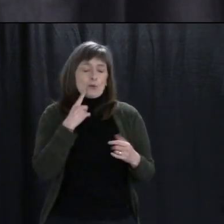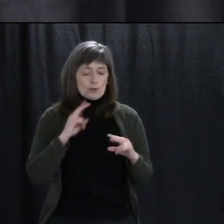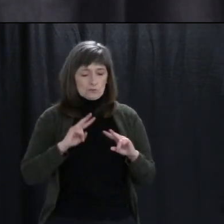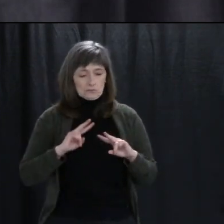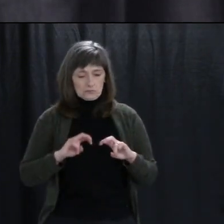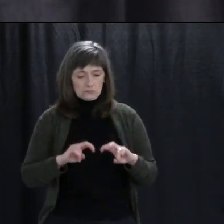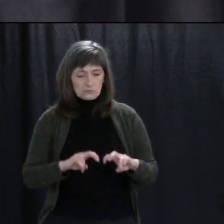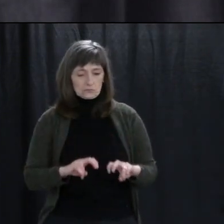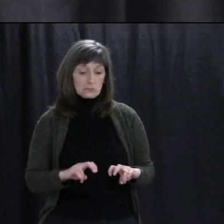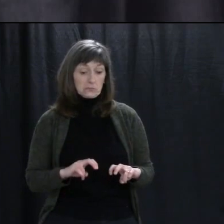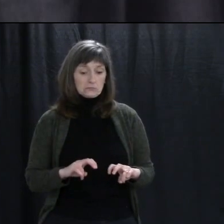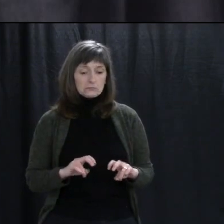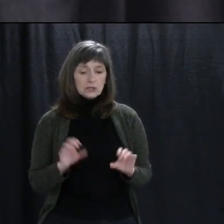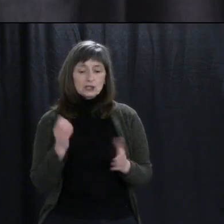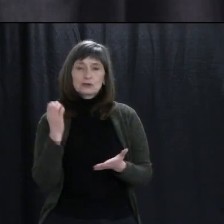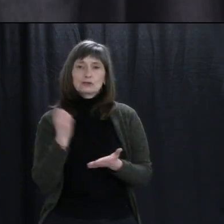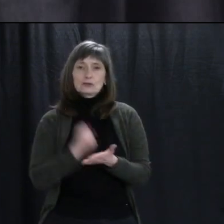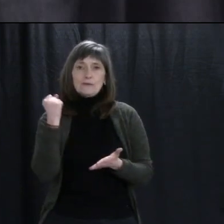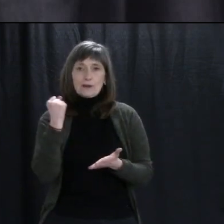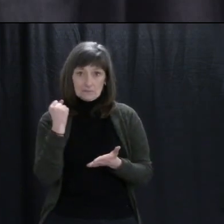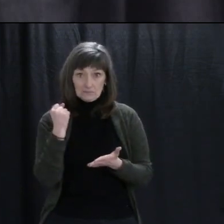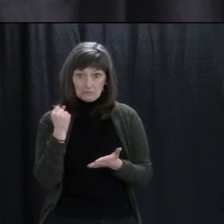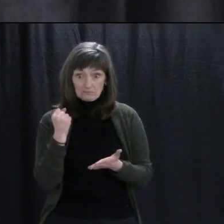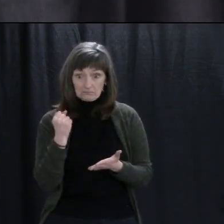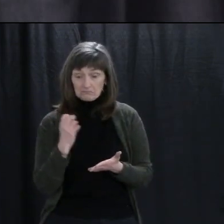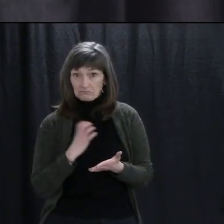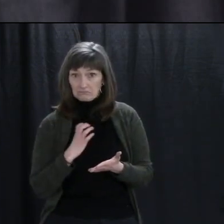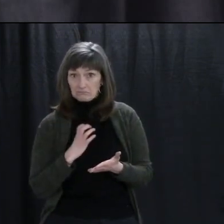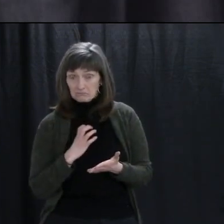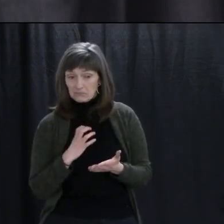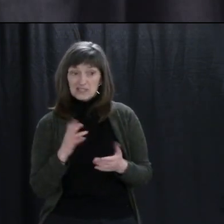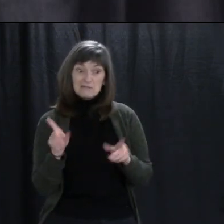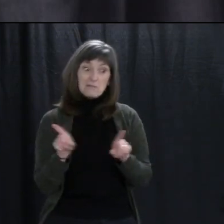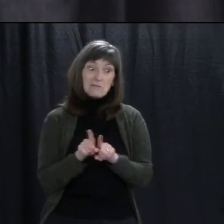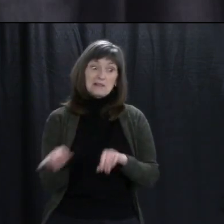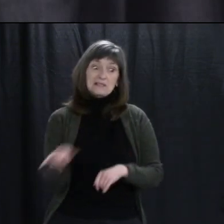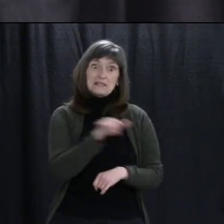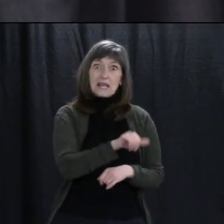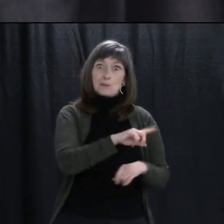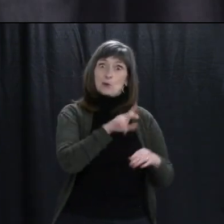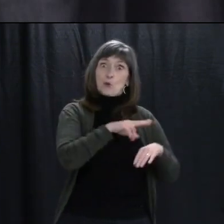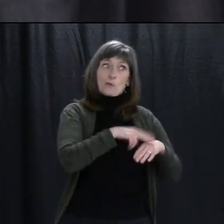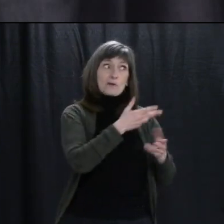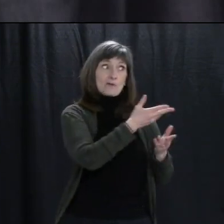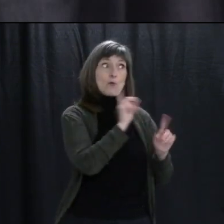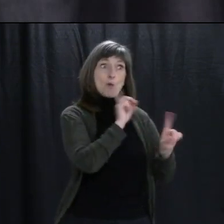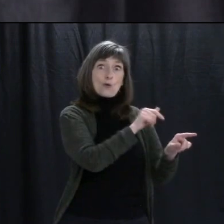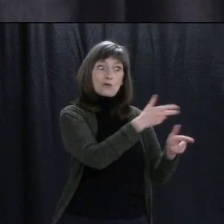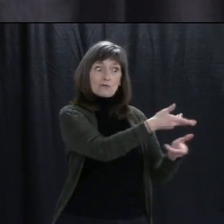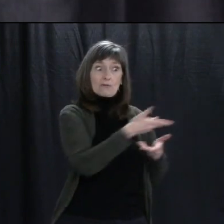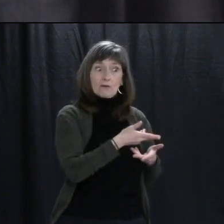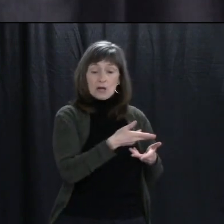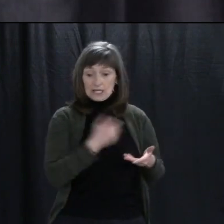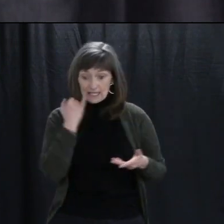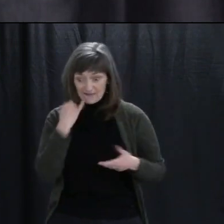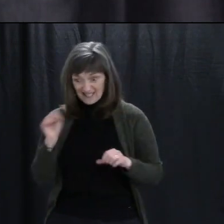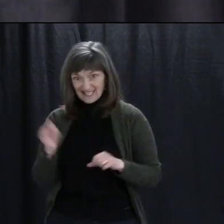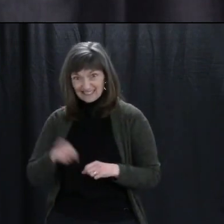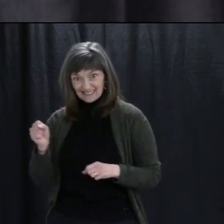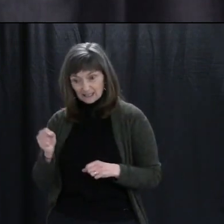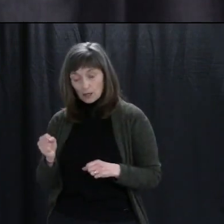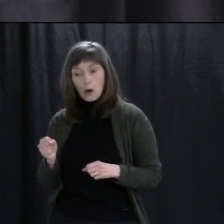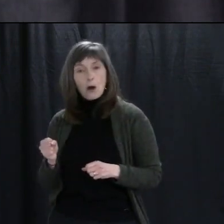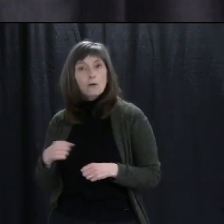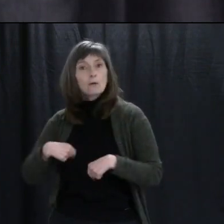they come up to the specification of the materials we would normally buy. Because if they do, then we actually have a chance